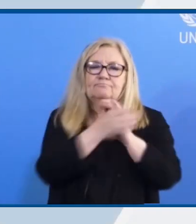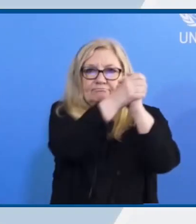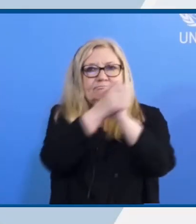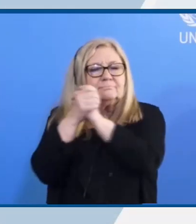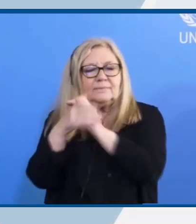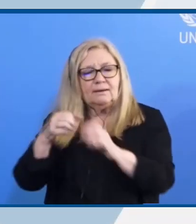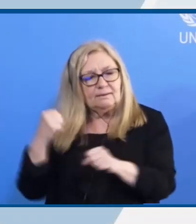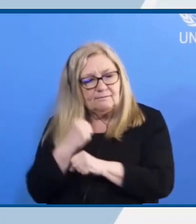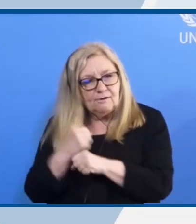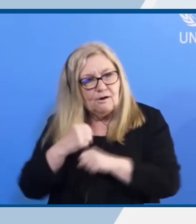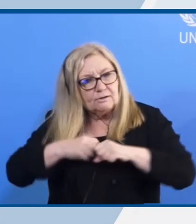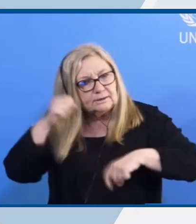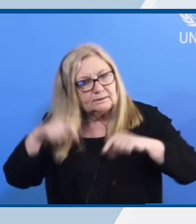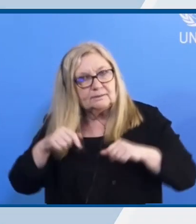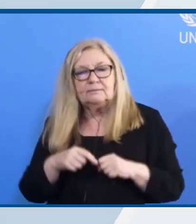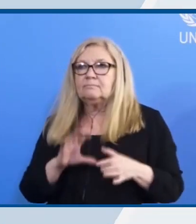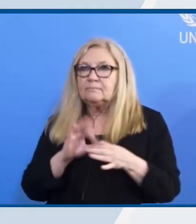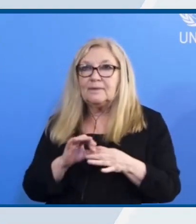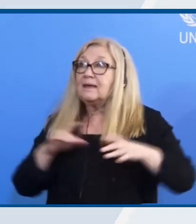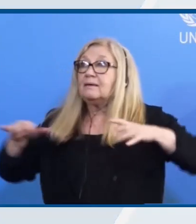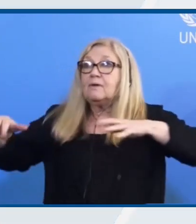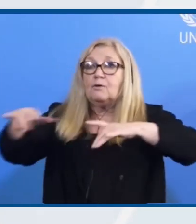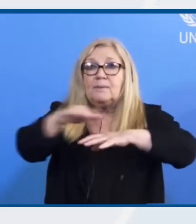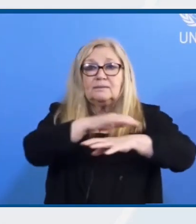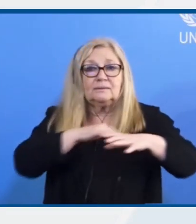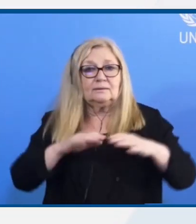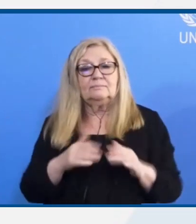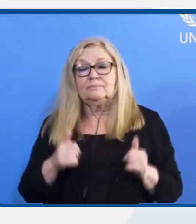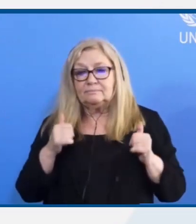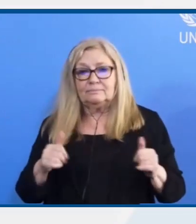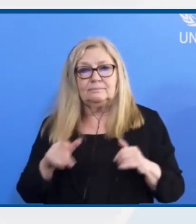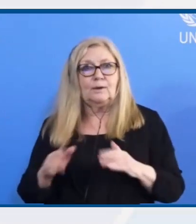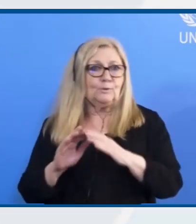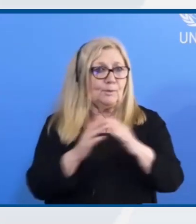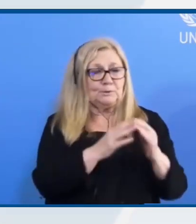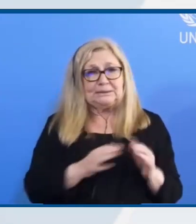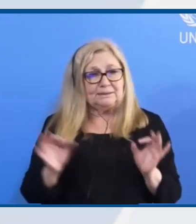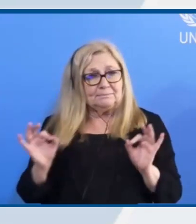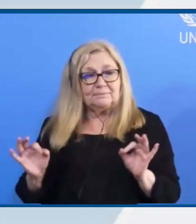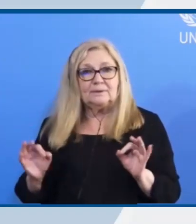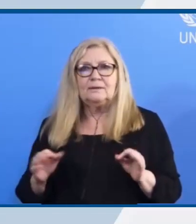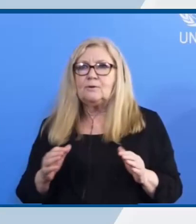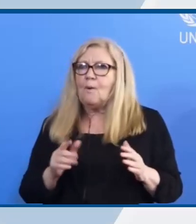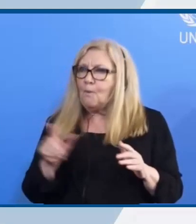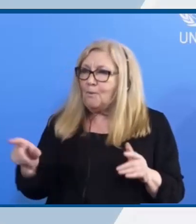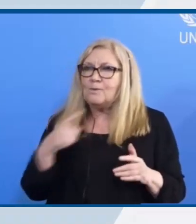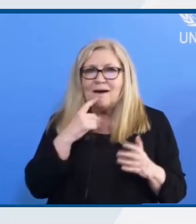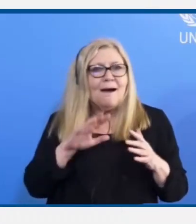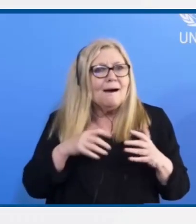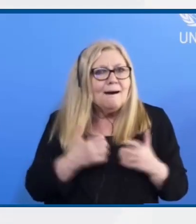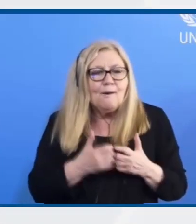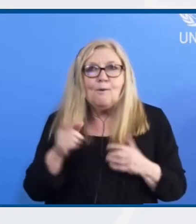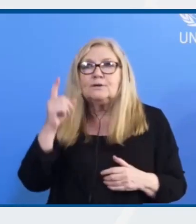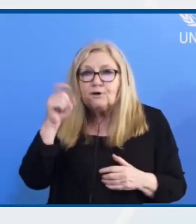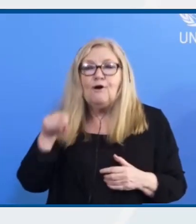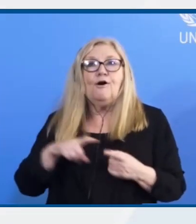it's a real example of self-empowerment and resilience coming directly from the communities. And also how you've really started from India, but have taken